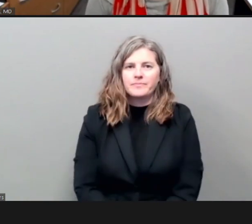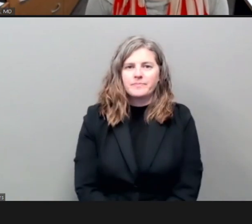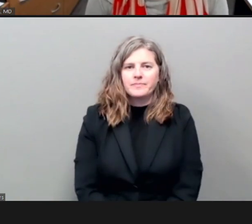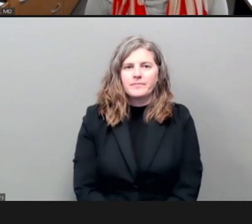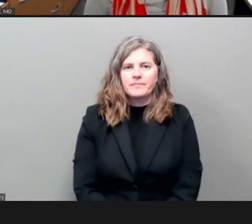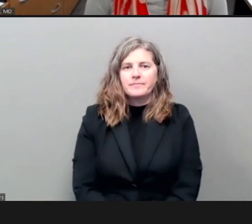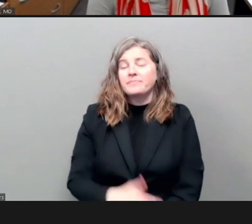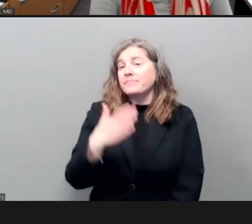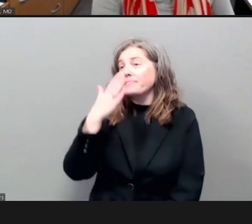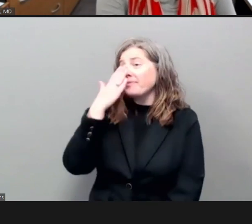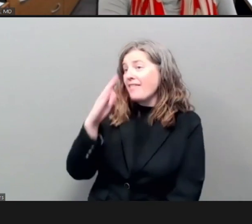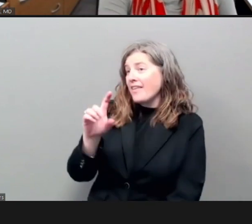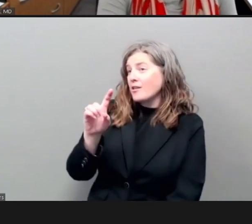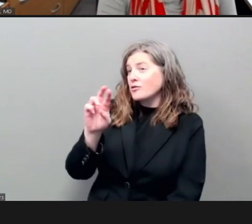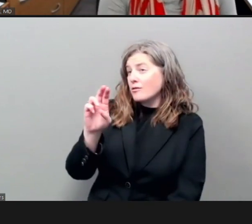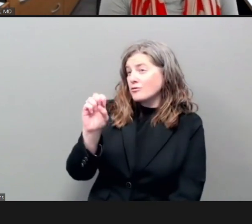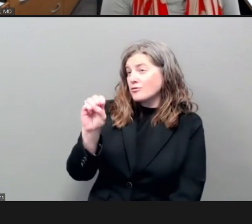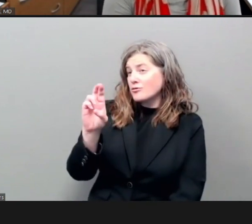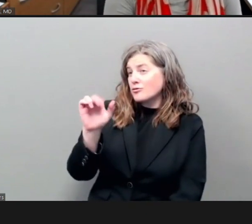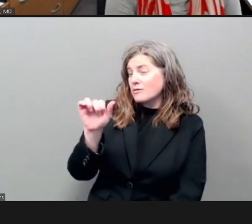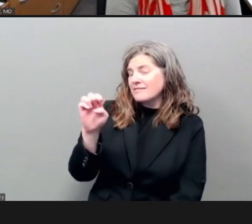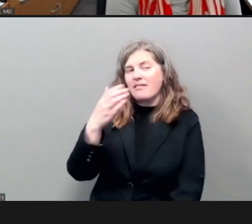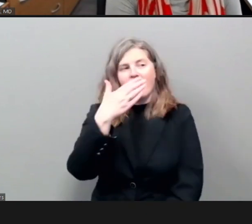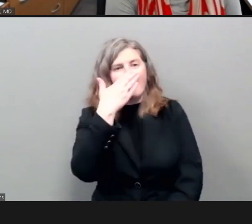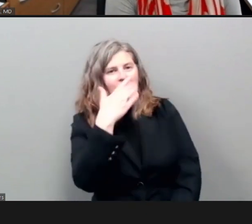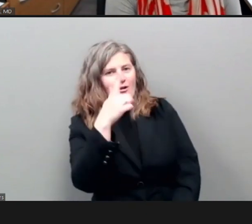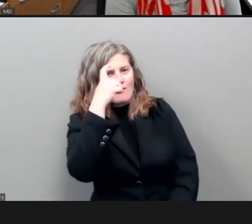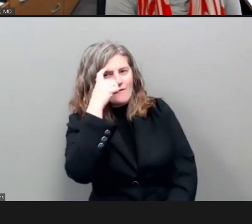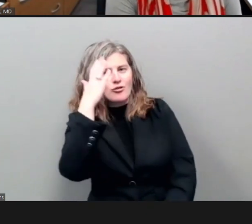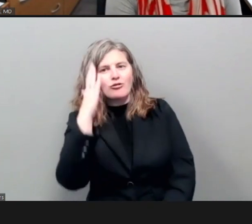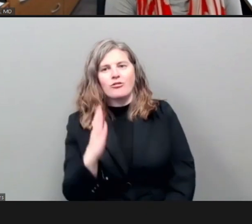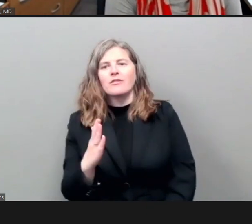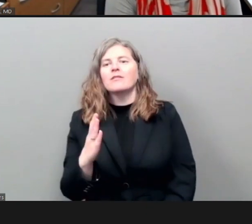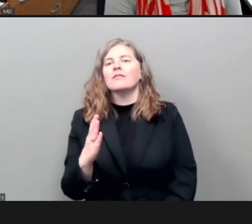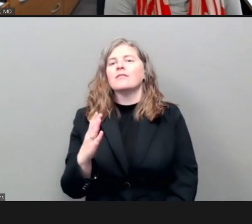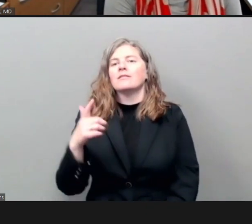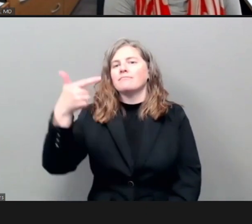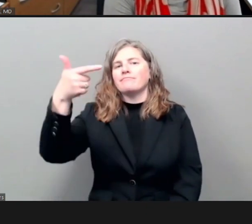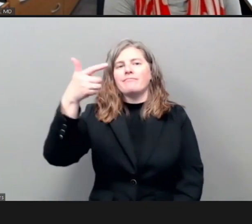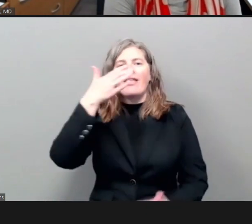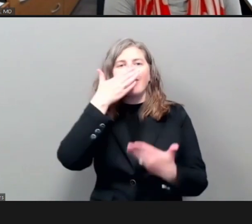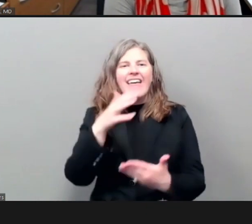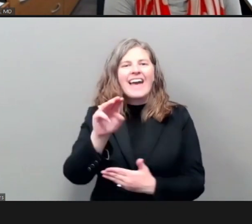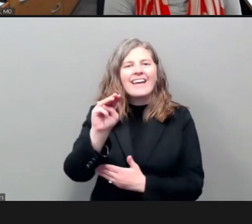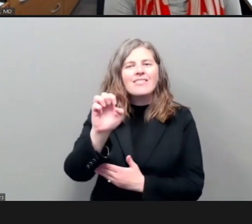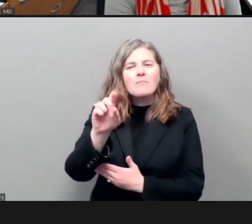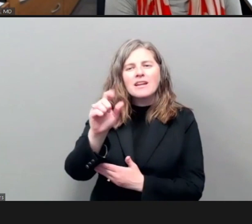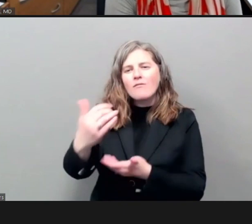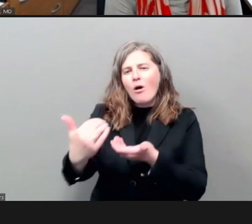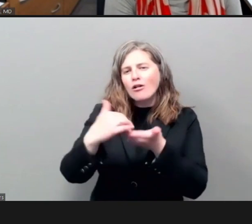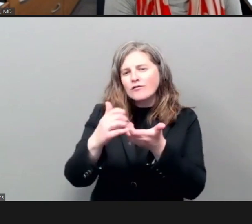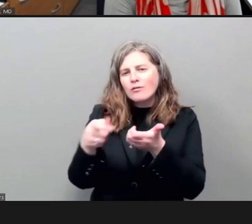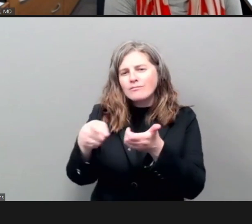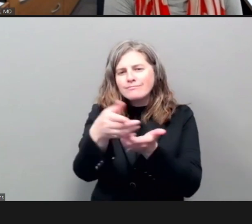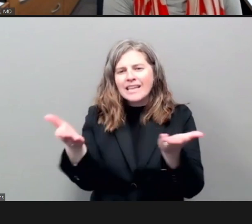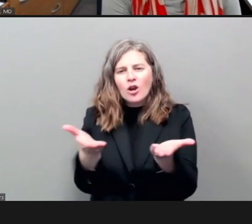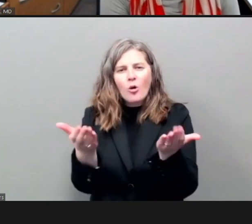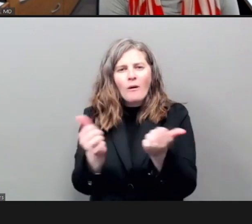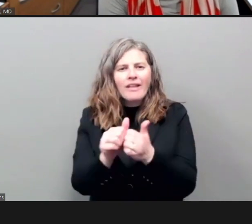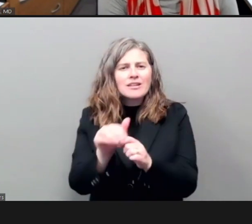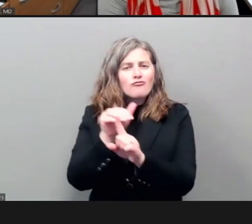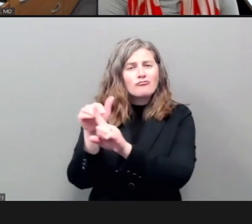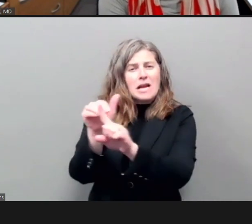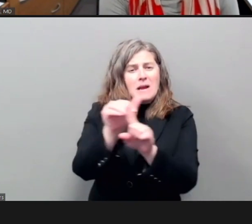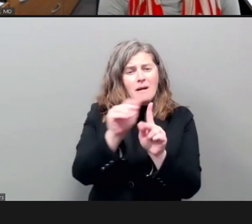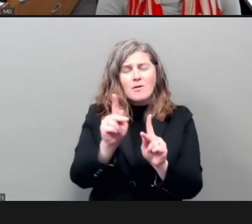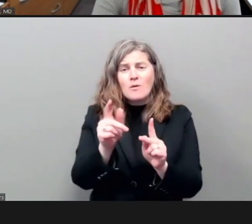Thanks, Dr. Scrace. Thank you, Governor and Dr. Scrace. And I'll just thank our media partners for being with us, and remind folks we